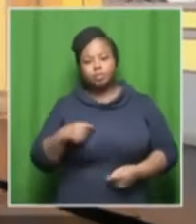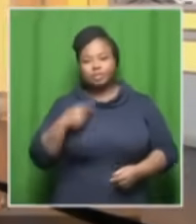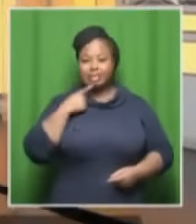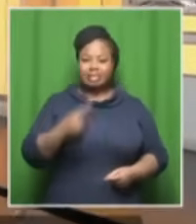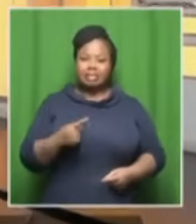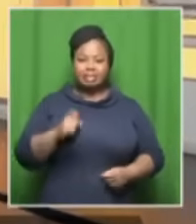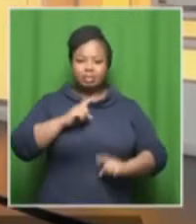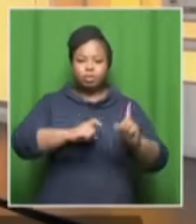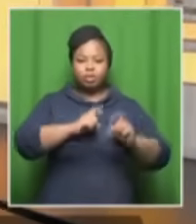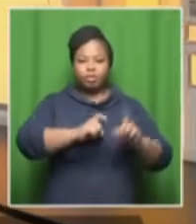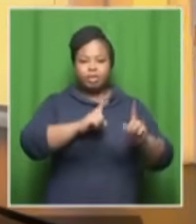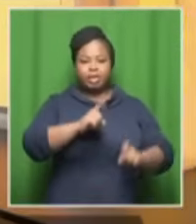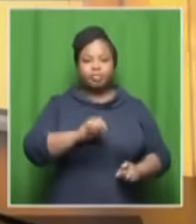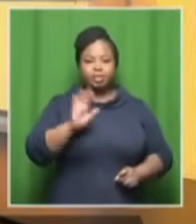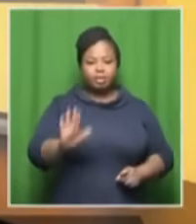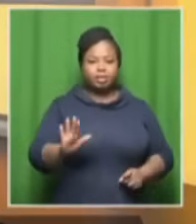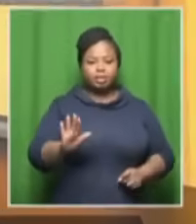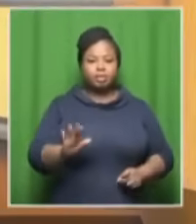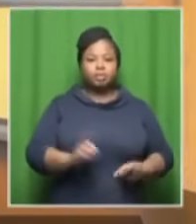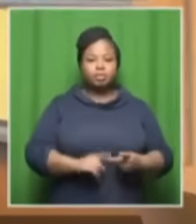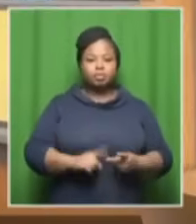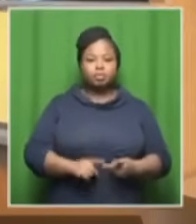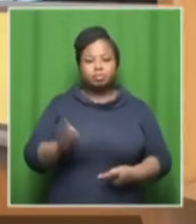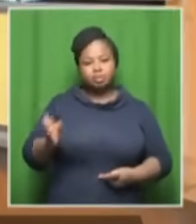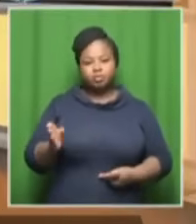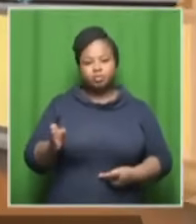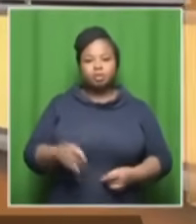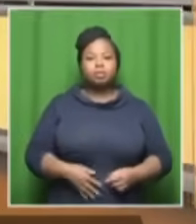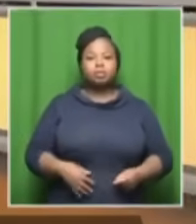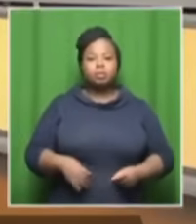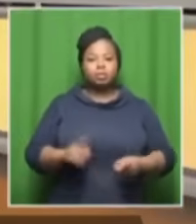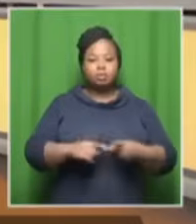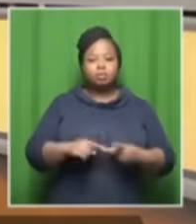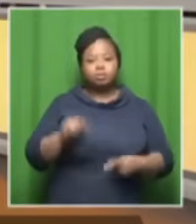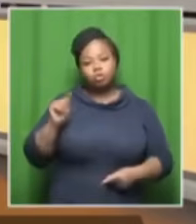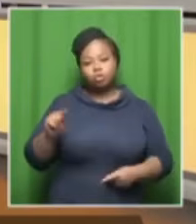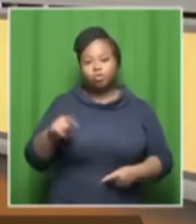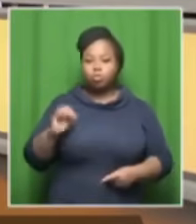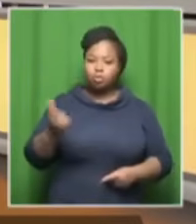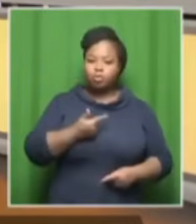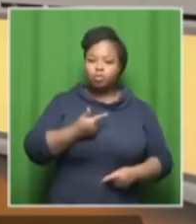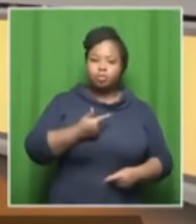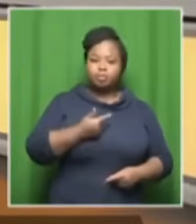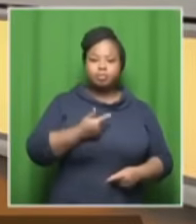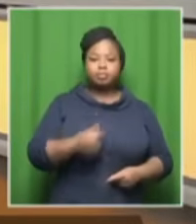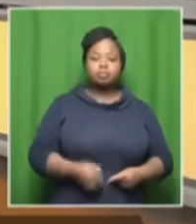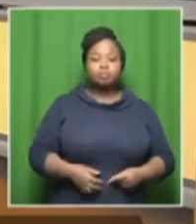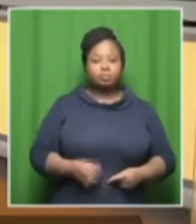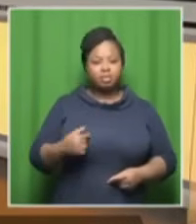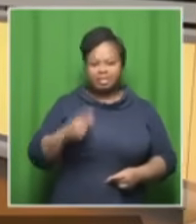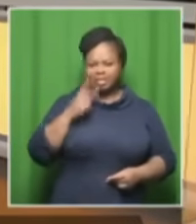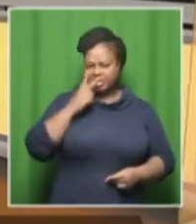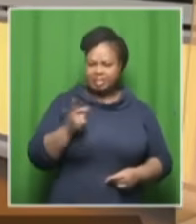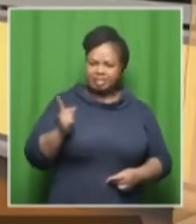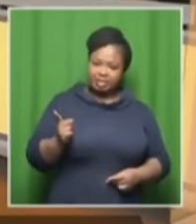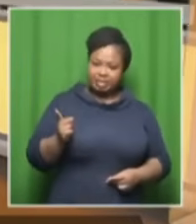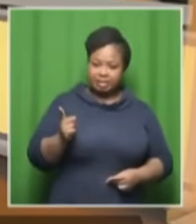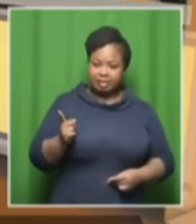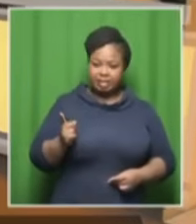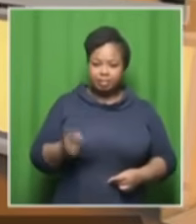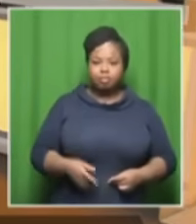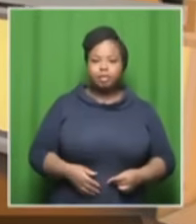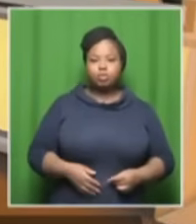I'm going to quiz you a little bit more on that, and I'm just taking pearls of wisdom from all of you, just saying, and from you, I'm seeing that